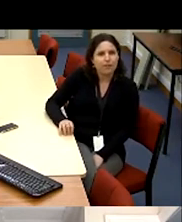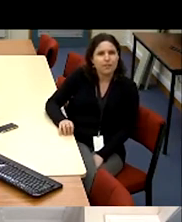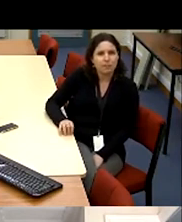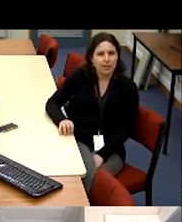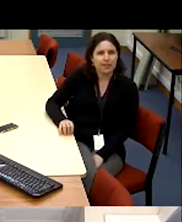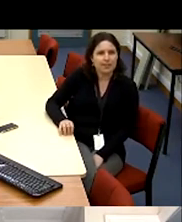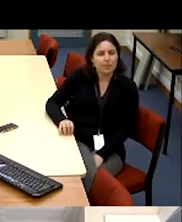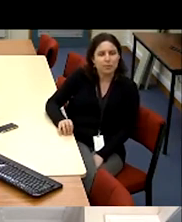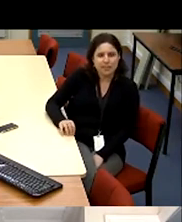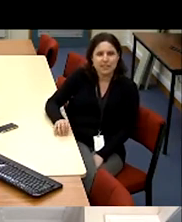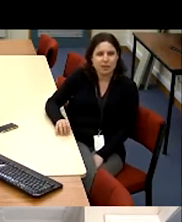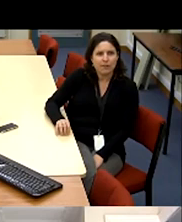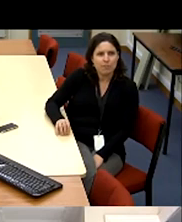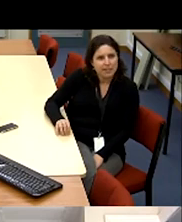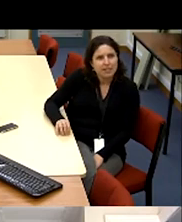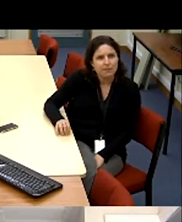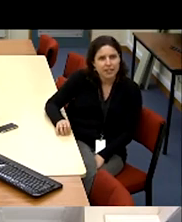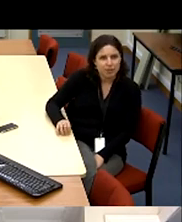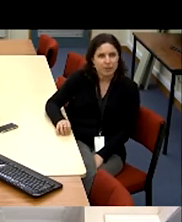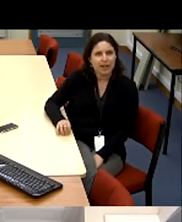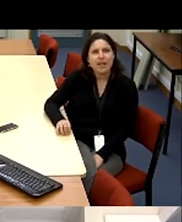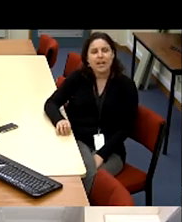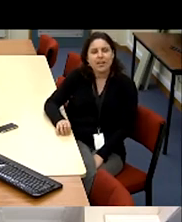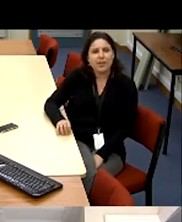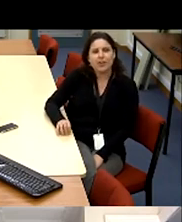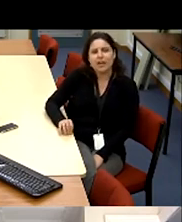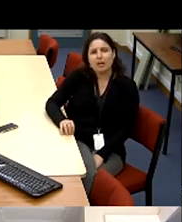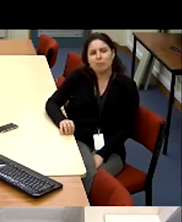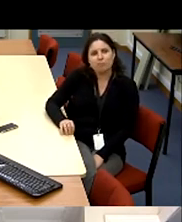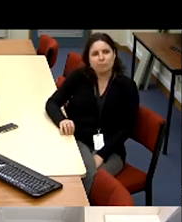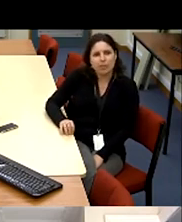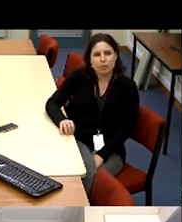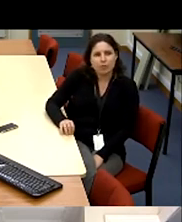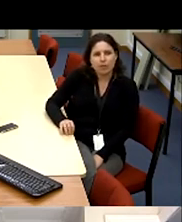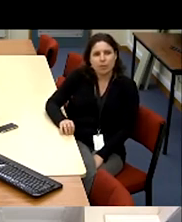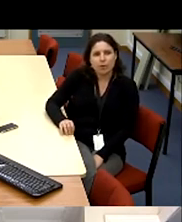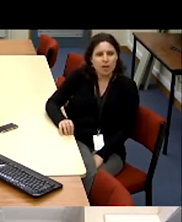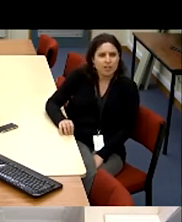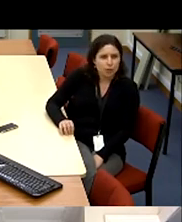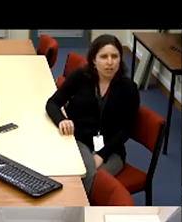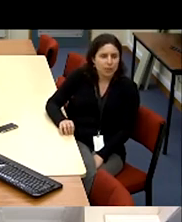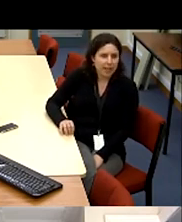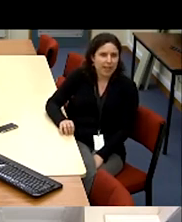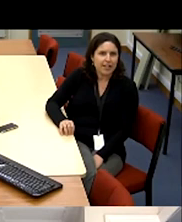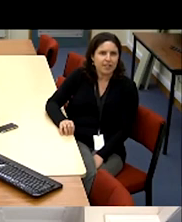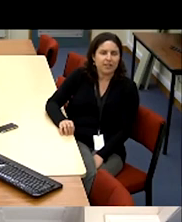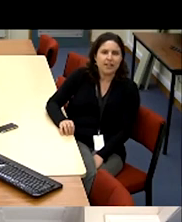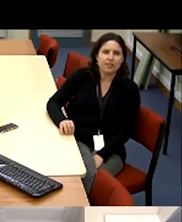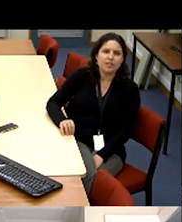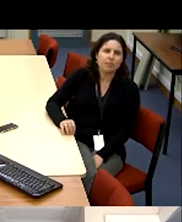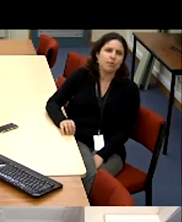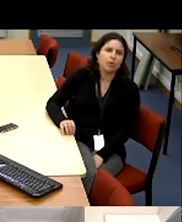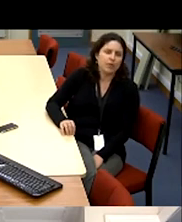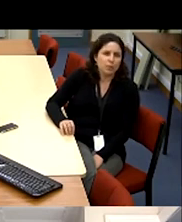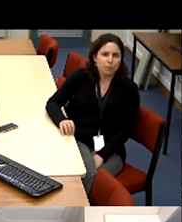enough to be this. There was almost this kind of competitive nature about, you know, what kind of story you had, and